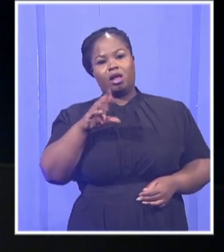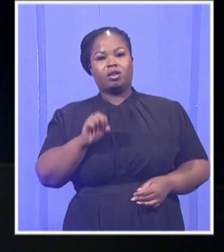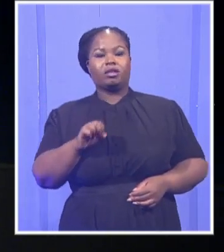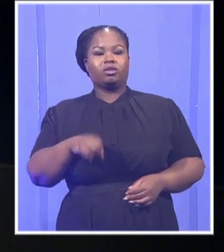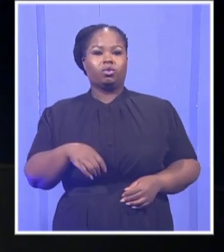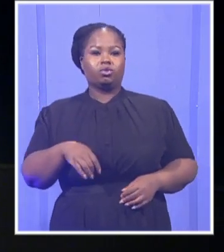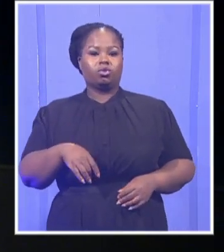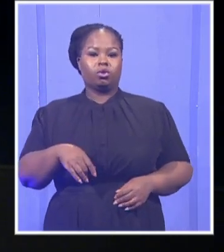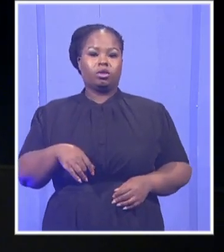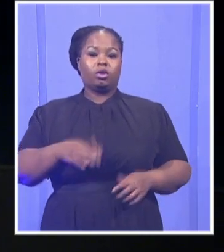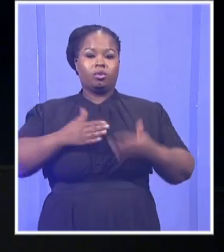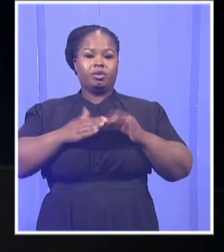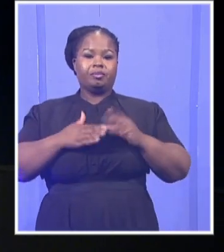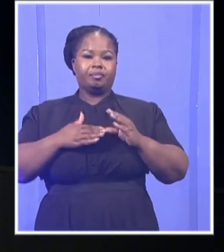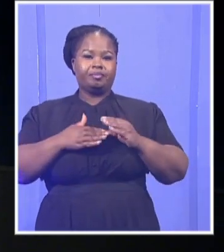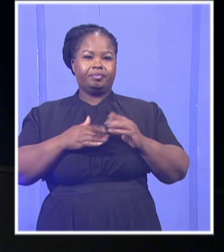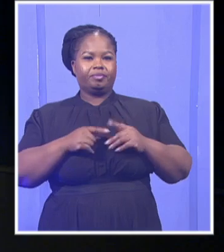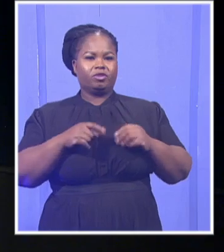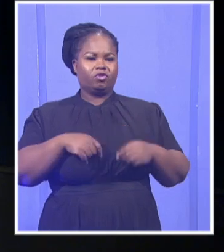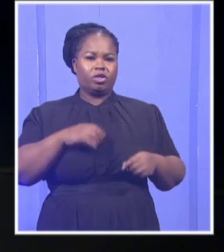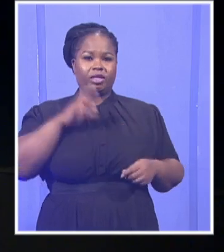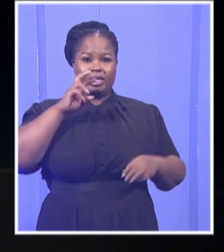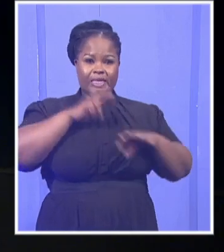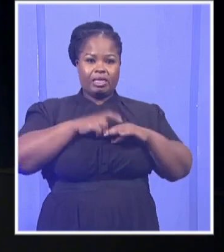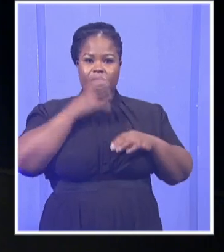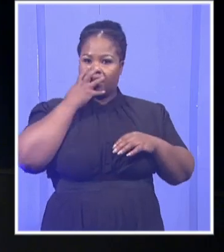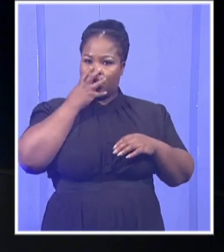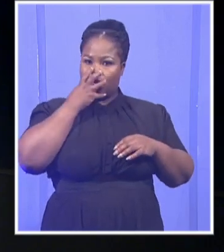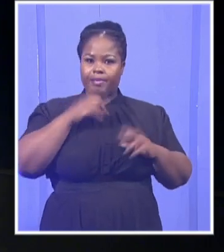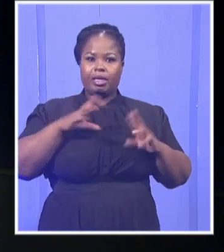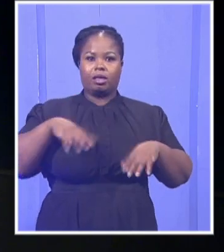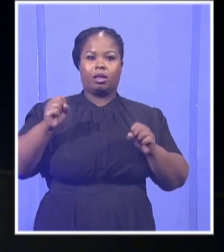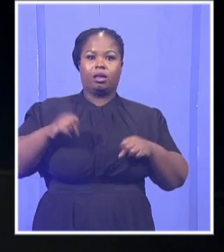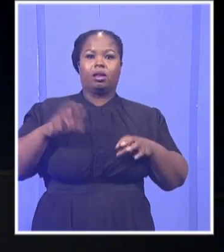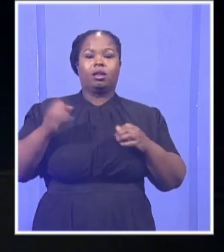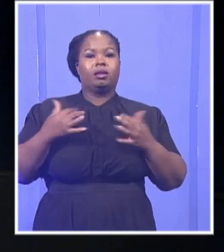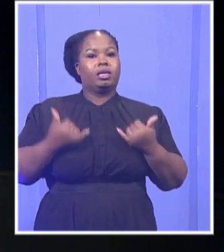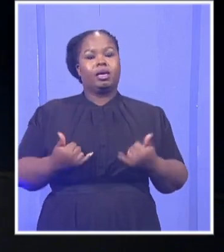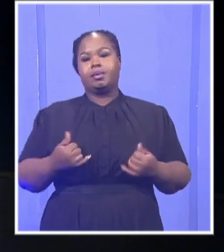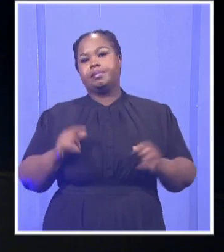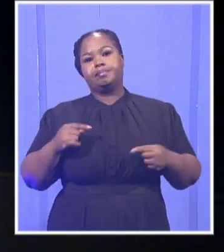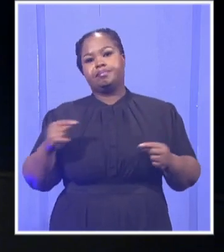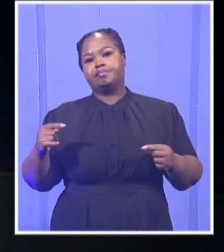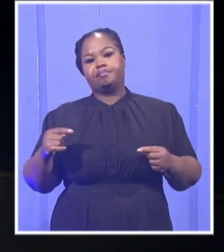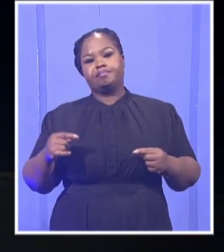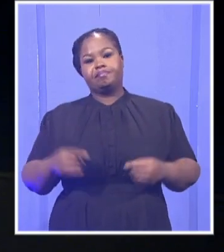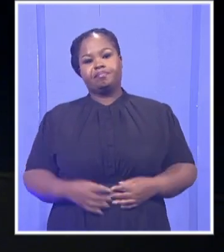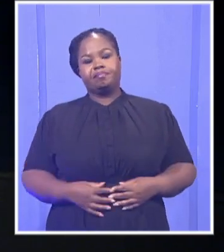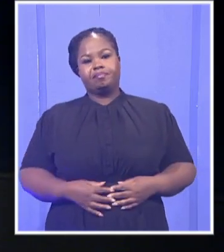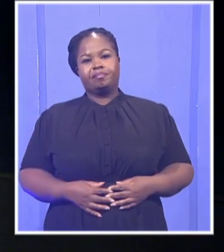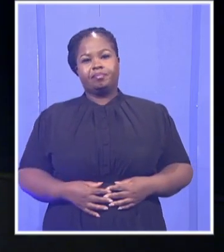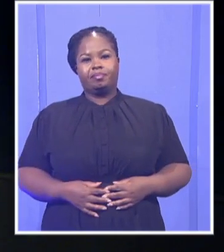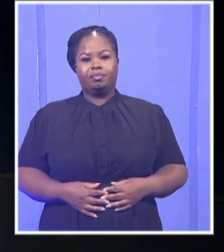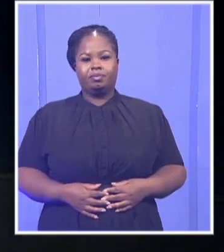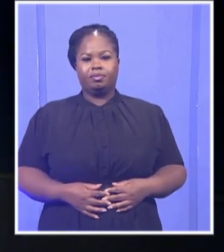residents need a constant supply of oxygen. Blackouts are giving them a virtual death sentence.